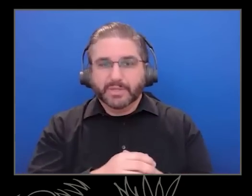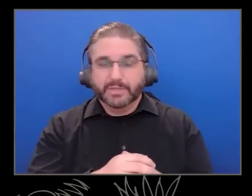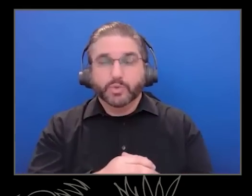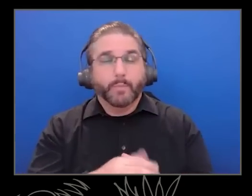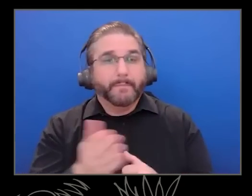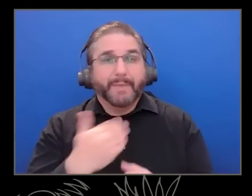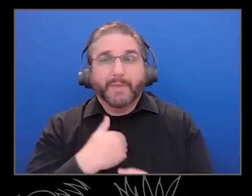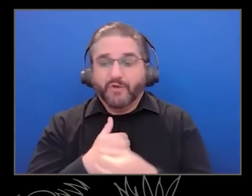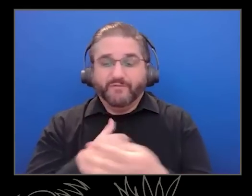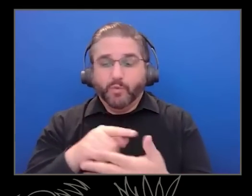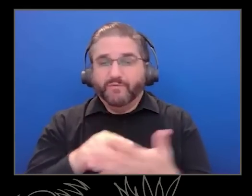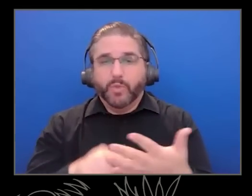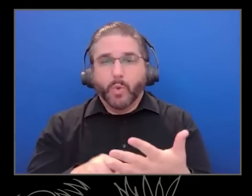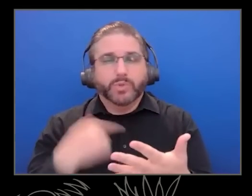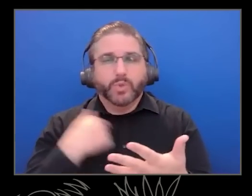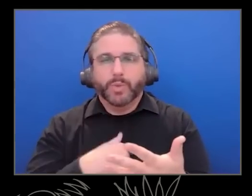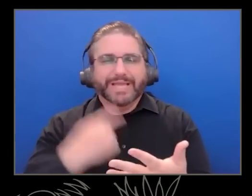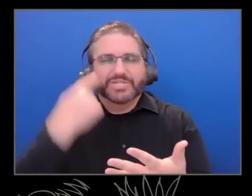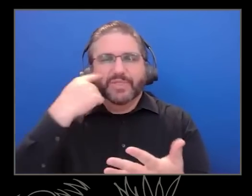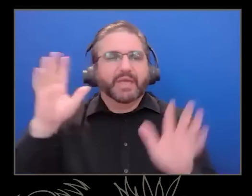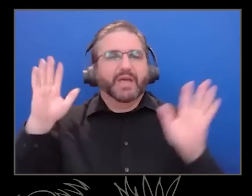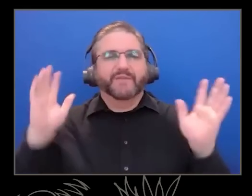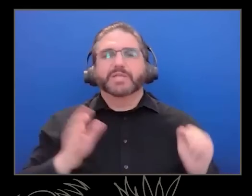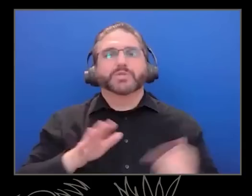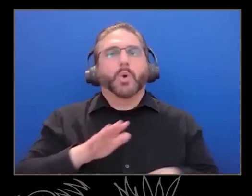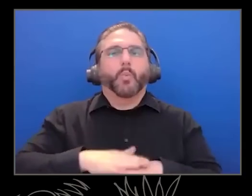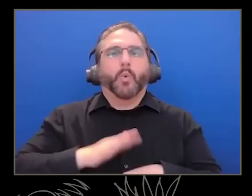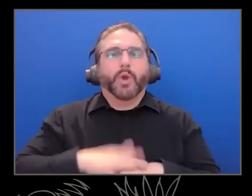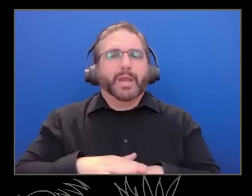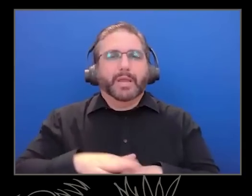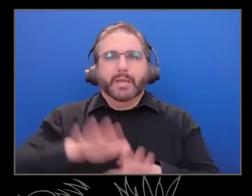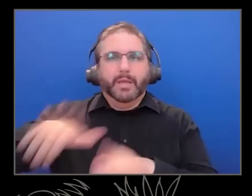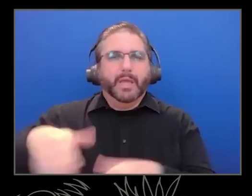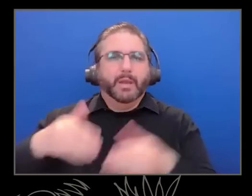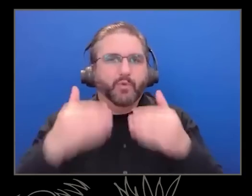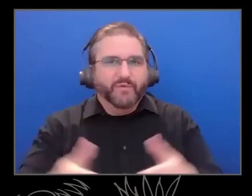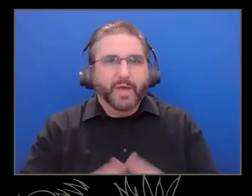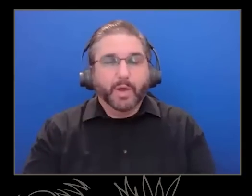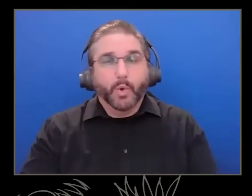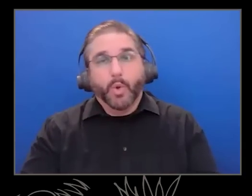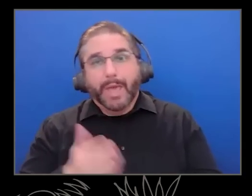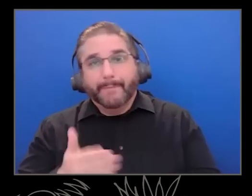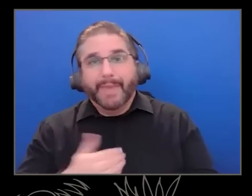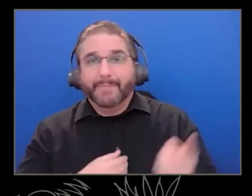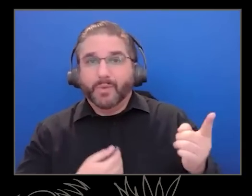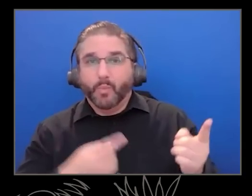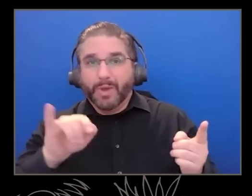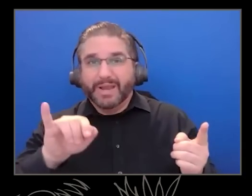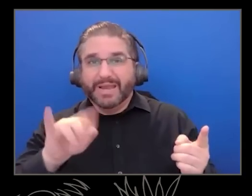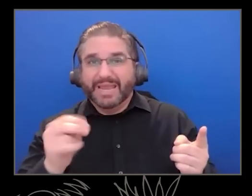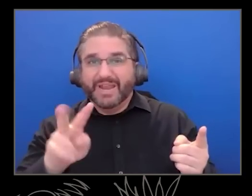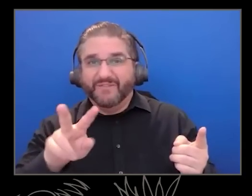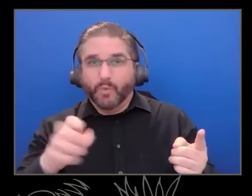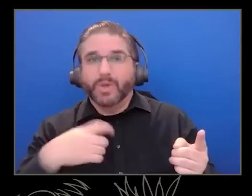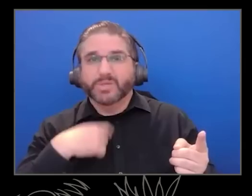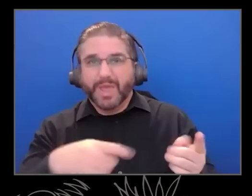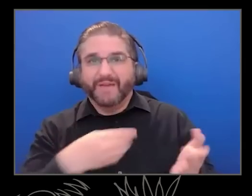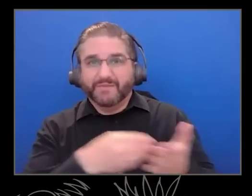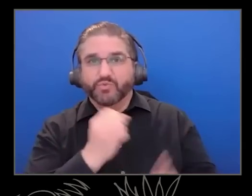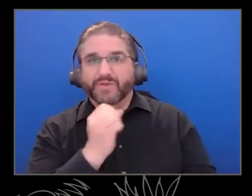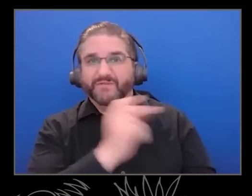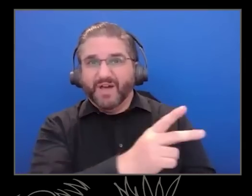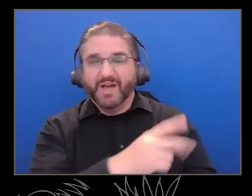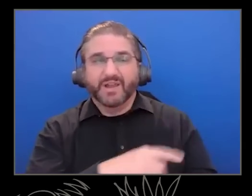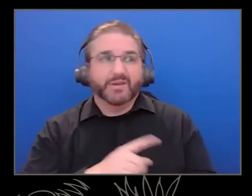just treat as a warning and move on. Maybe in some cases we need to refund an invoice, or maybe some cases we actually have to effectively like